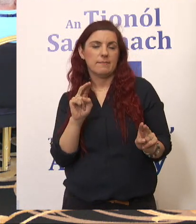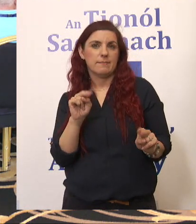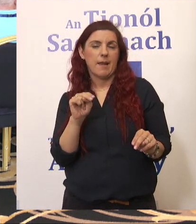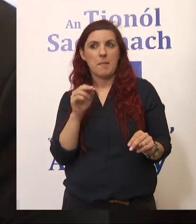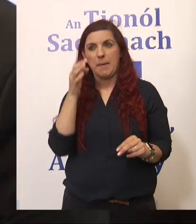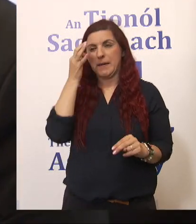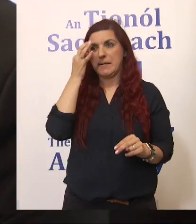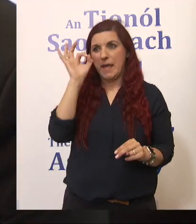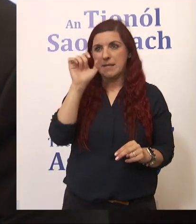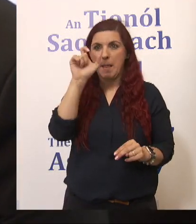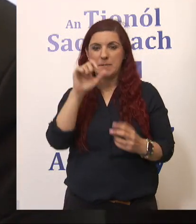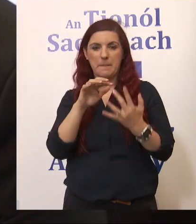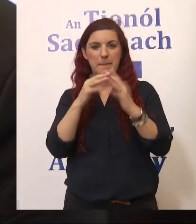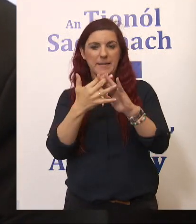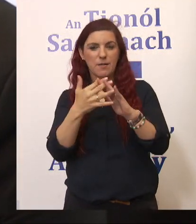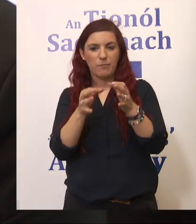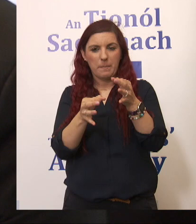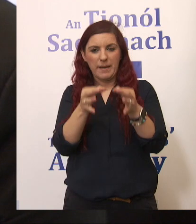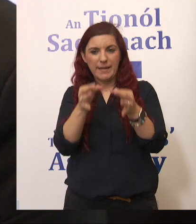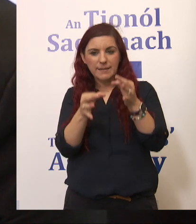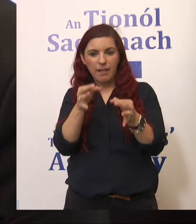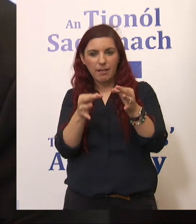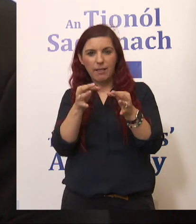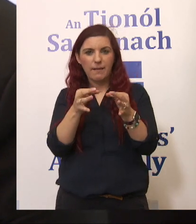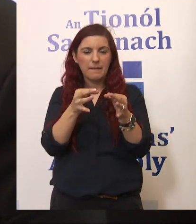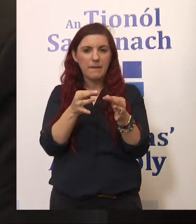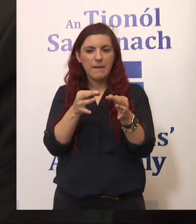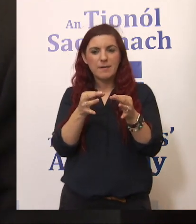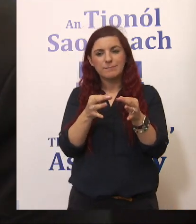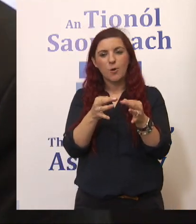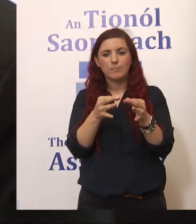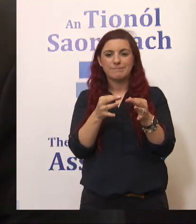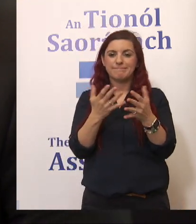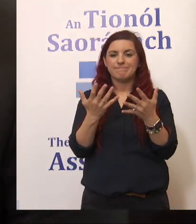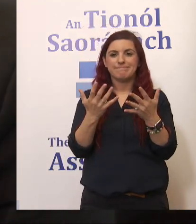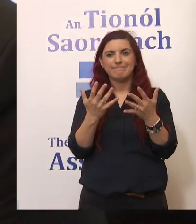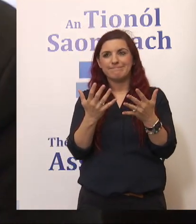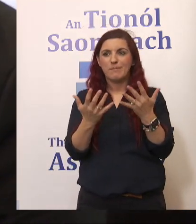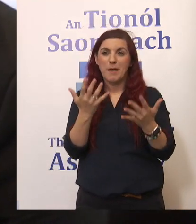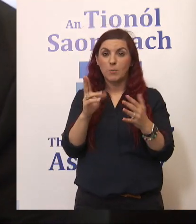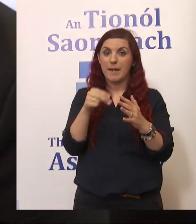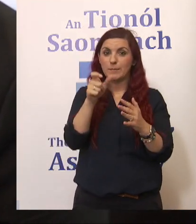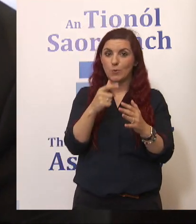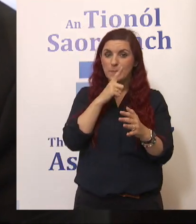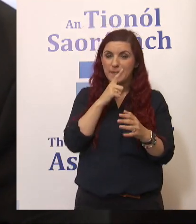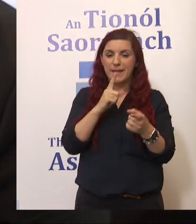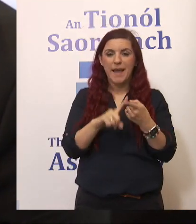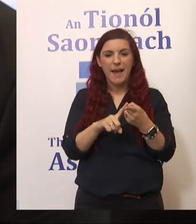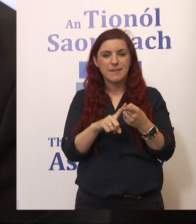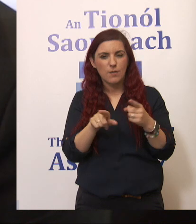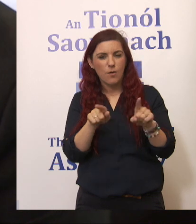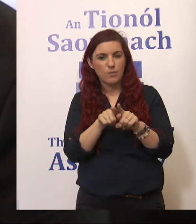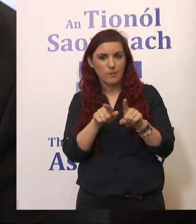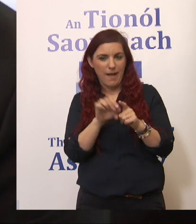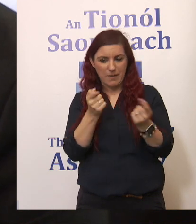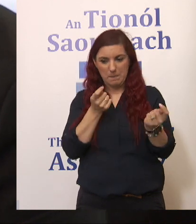of a mix of political factors, in which case I might defer to the next speaker. Follow me, and maybe administrative factors as